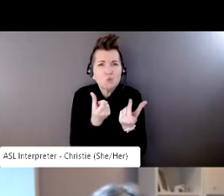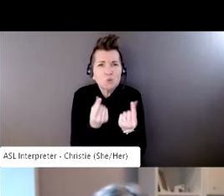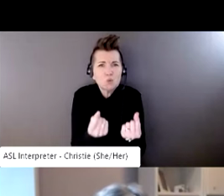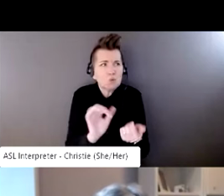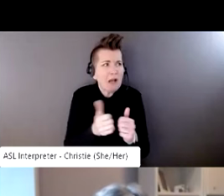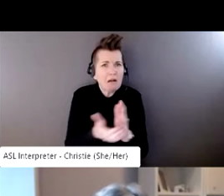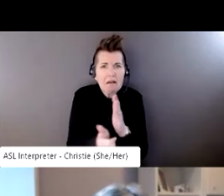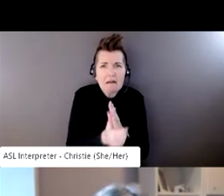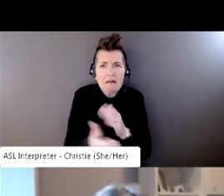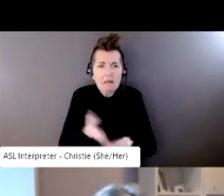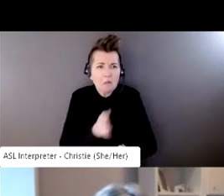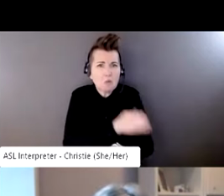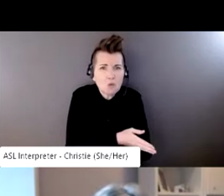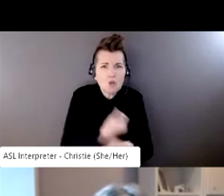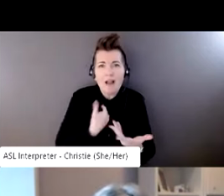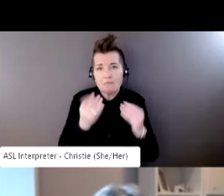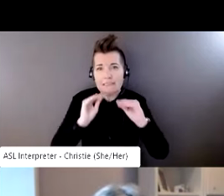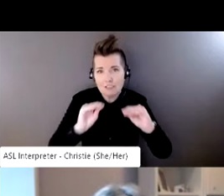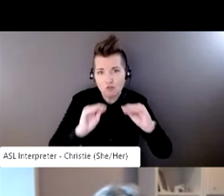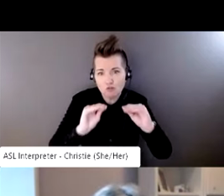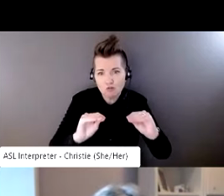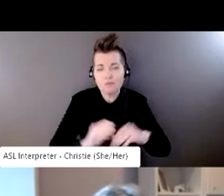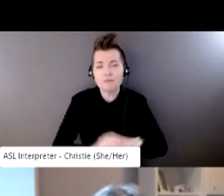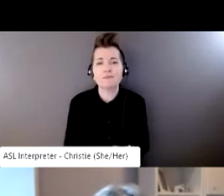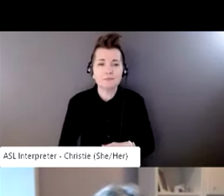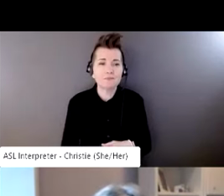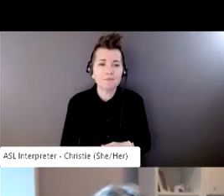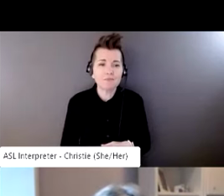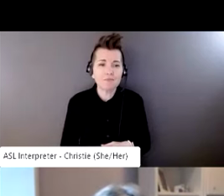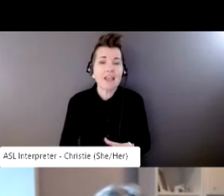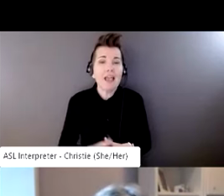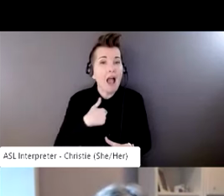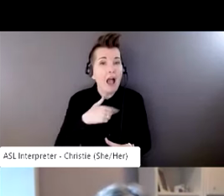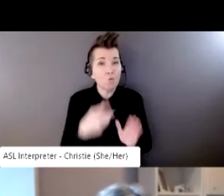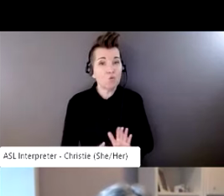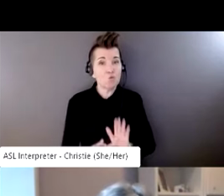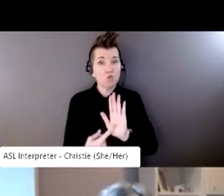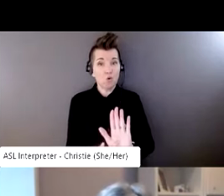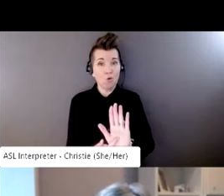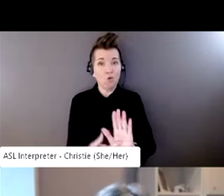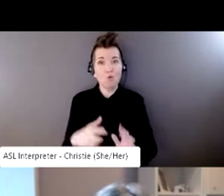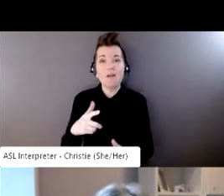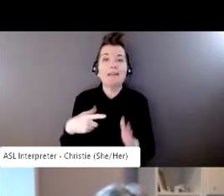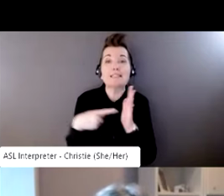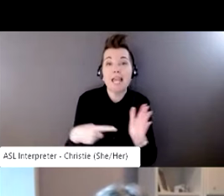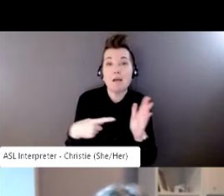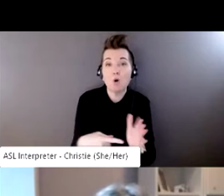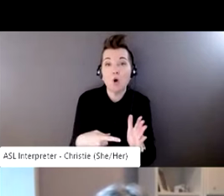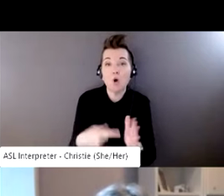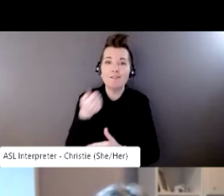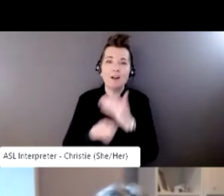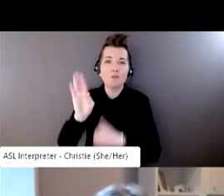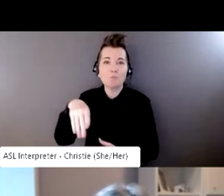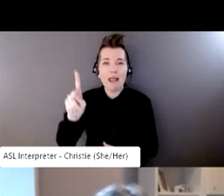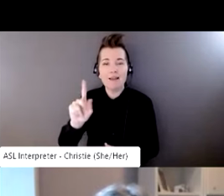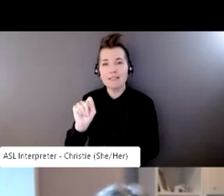online, we're going to be using TD, so Toronto Dominion Bank, as an example of some of the things